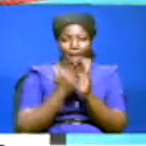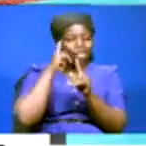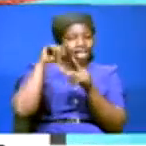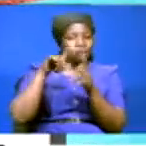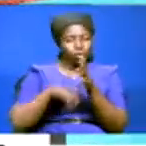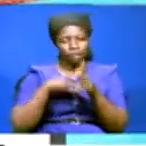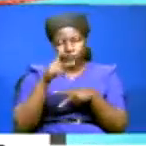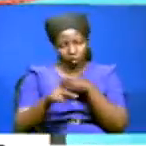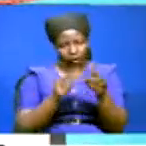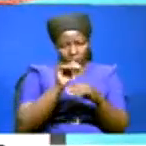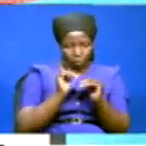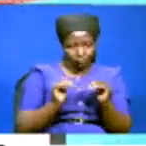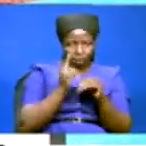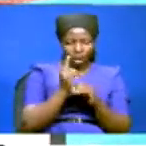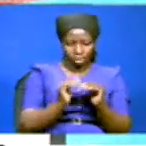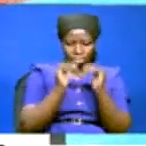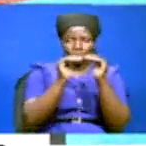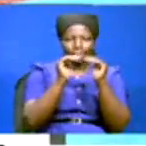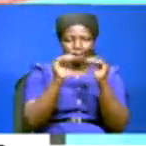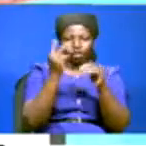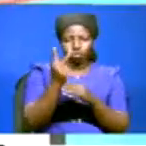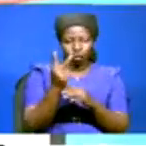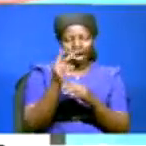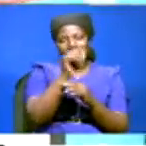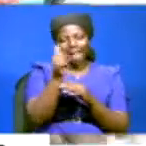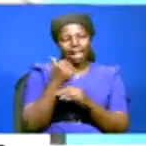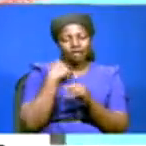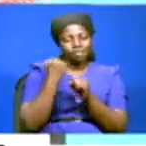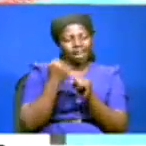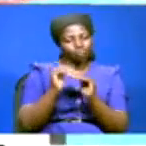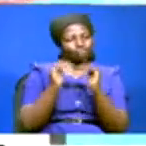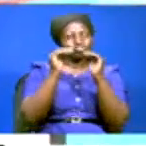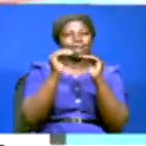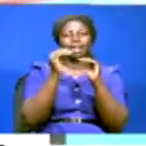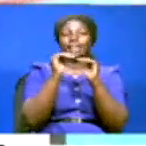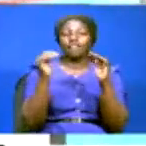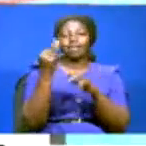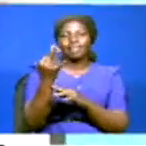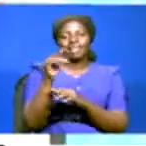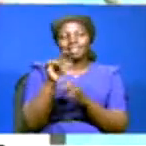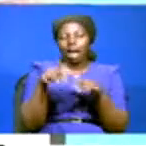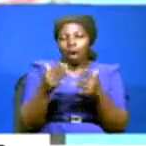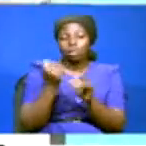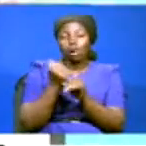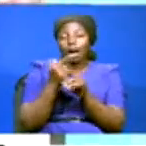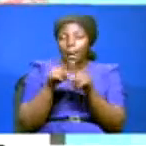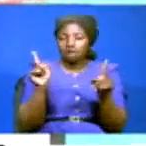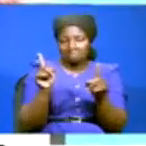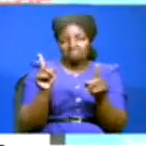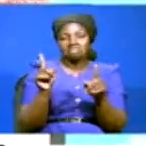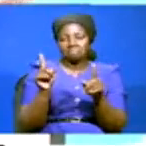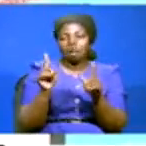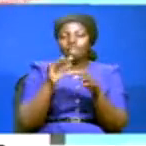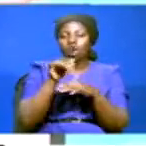1, they go to level 2. You will find some swimmers here who have done even level 3 times. So that is how it works. But then from